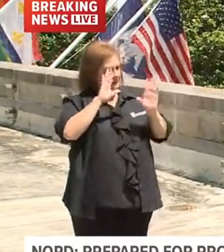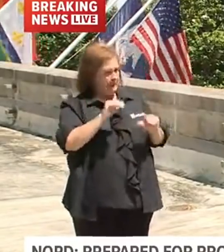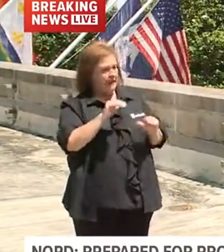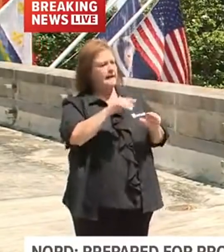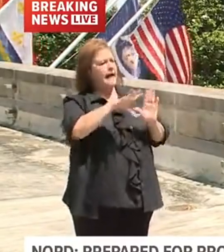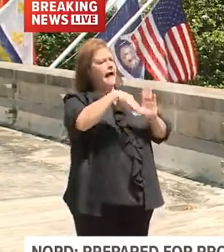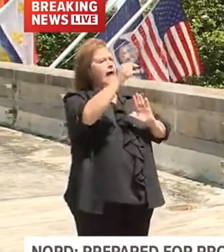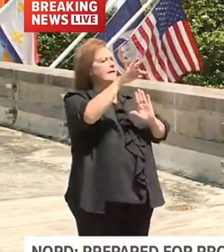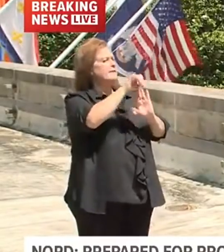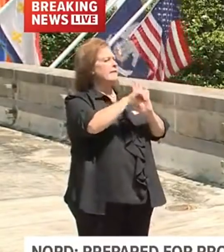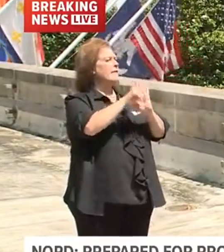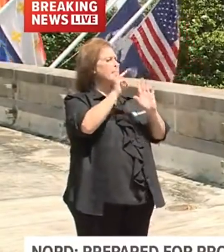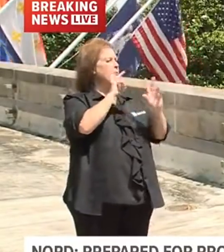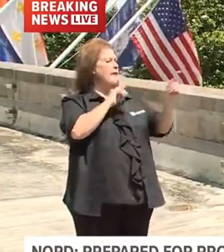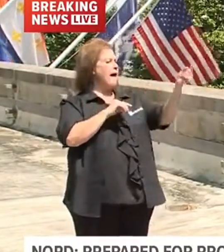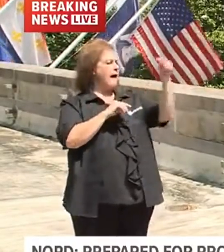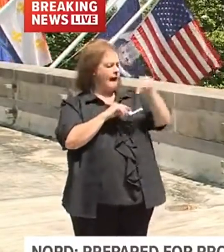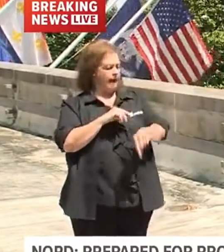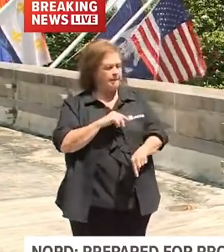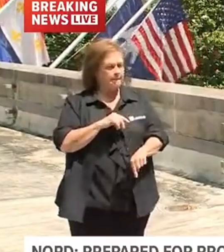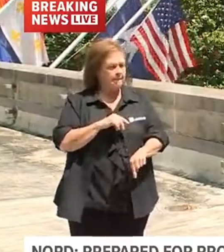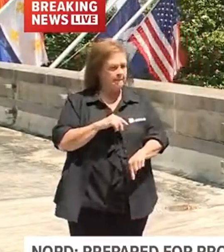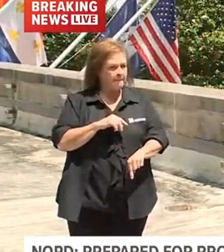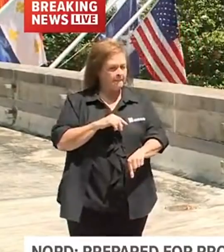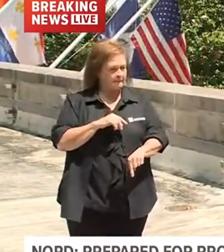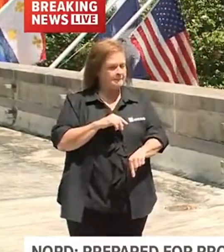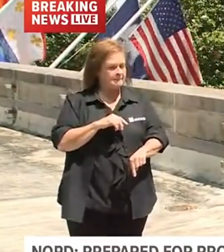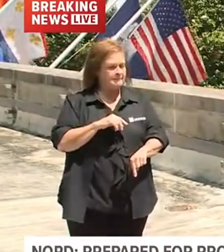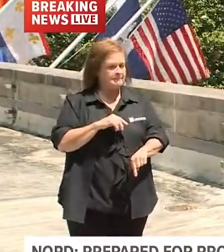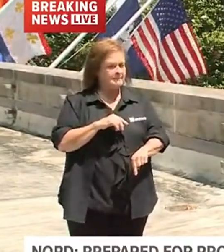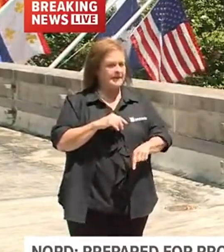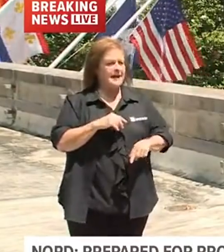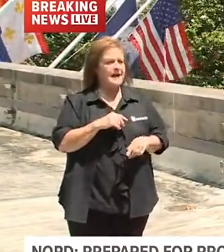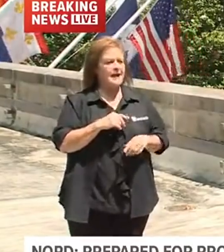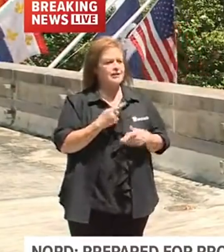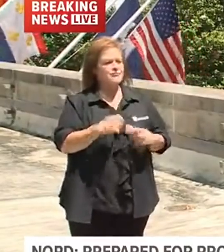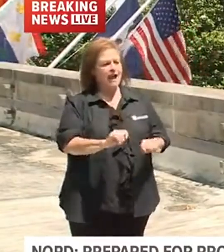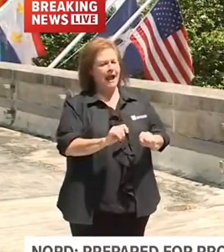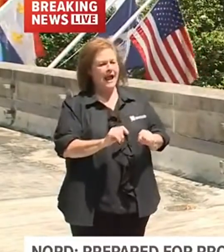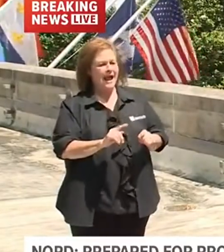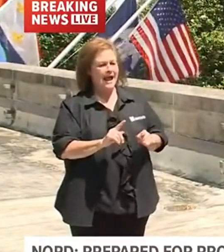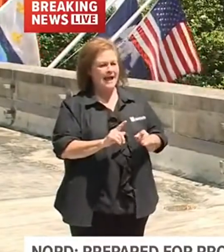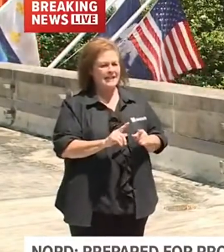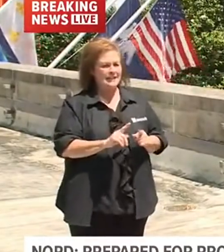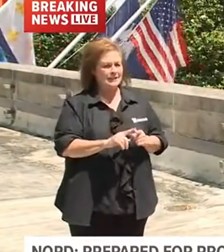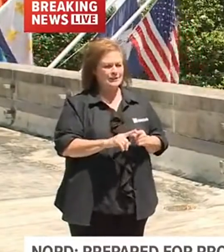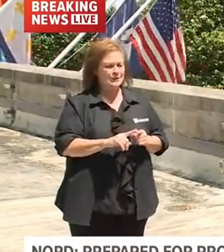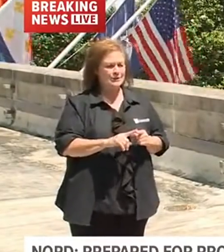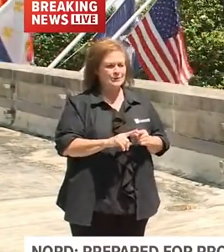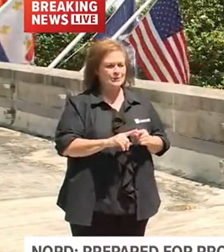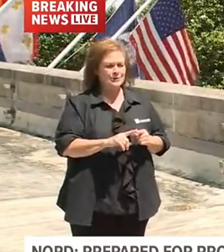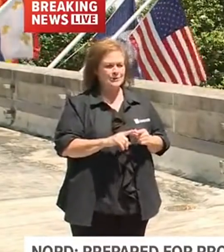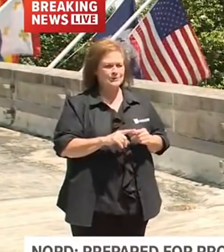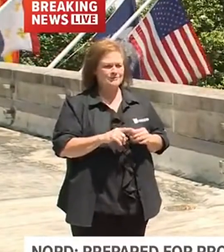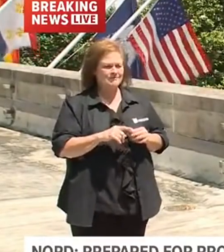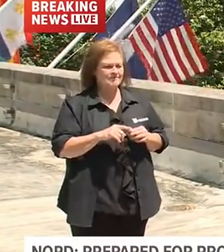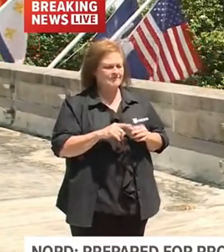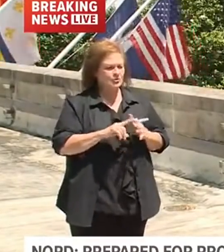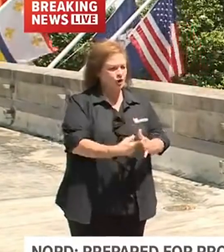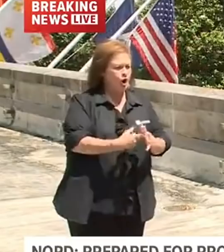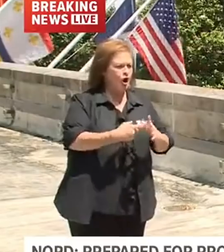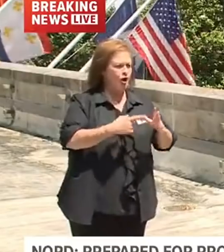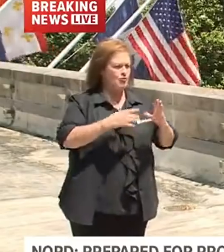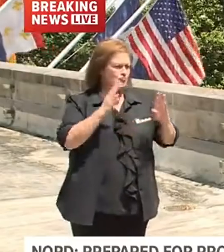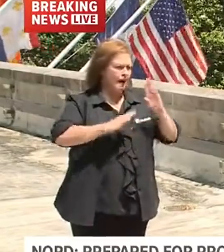here, and they have been coming in, as I've stated, and trying to entice our community to escalate their behavior, which